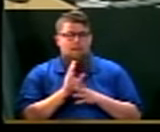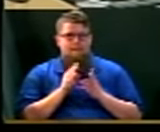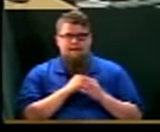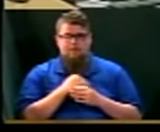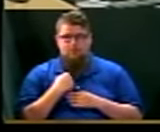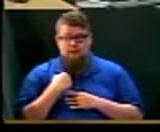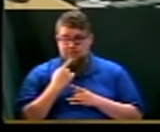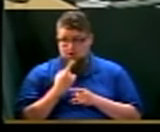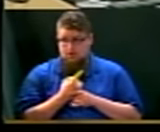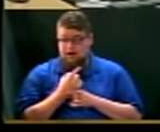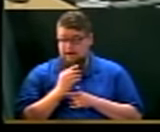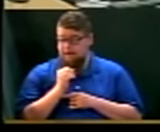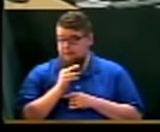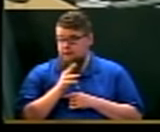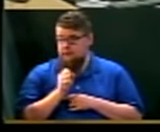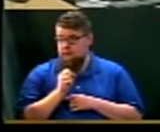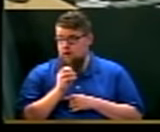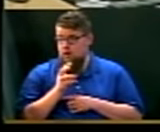Owen?